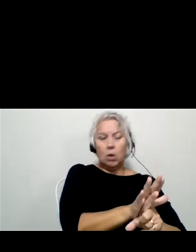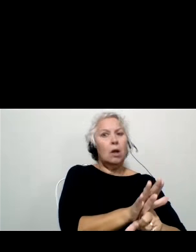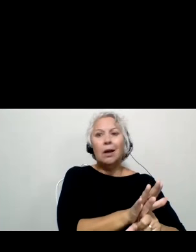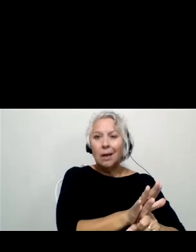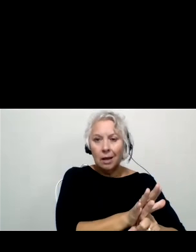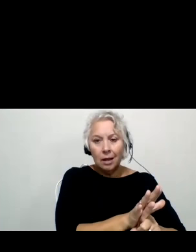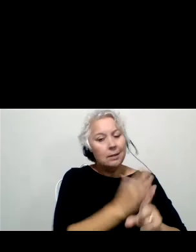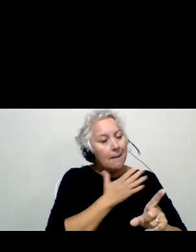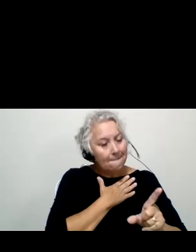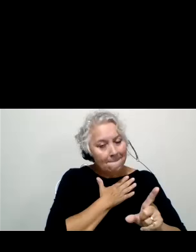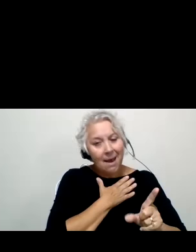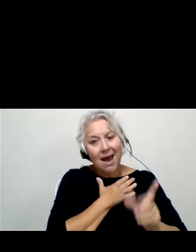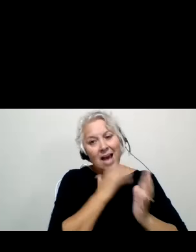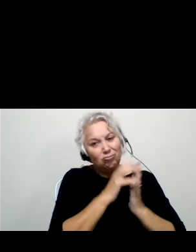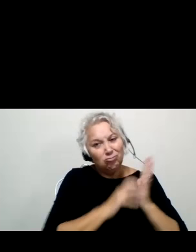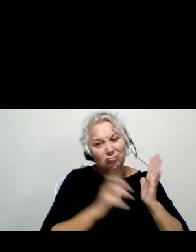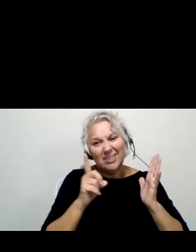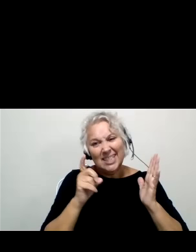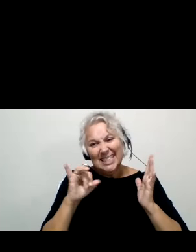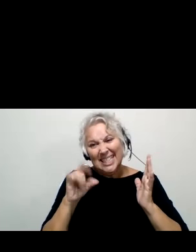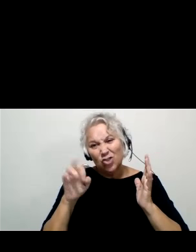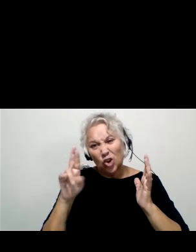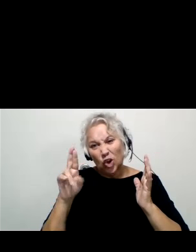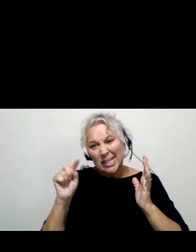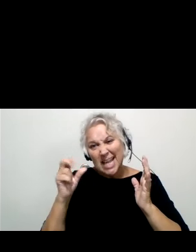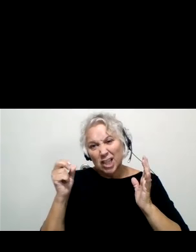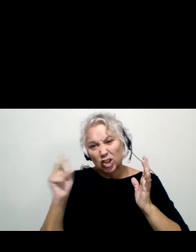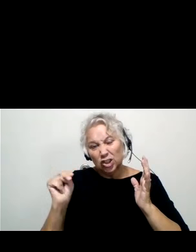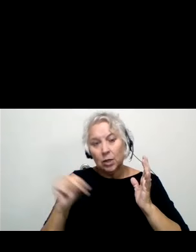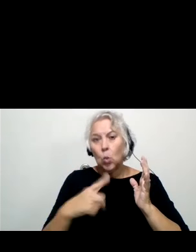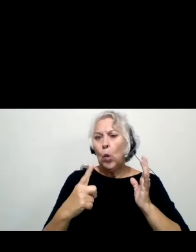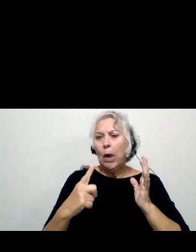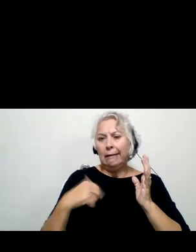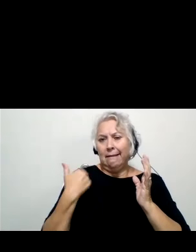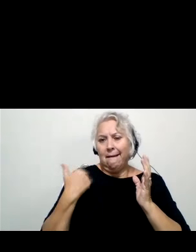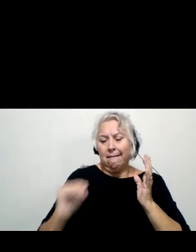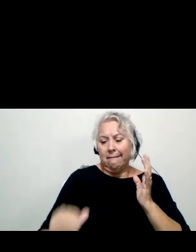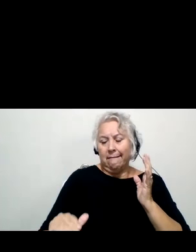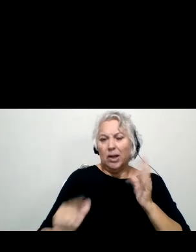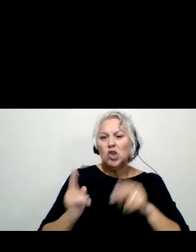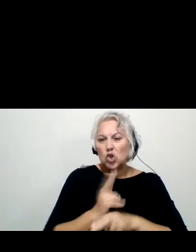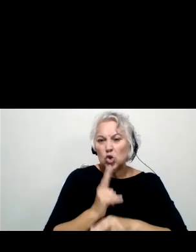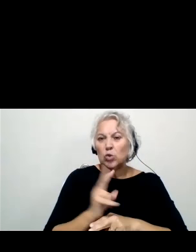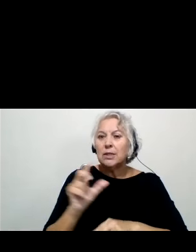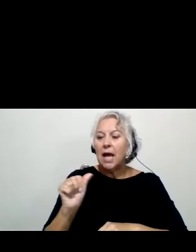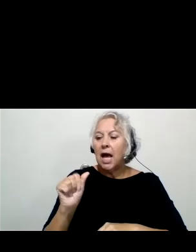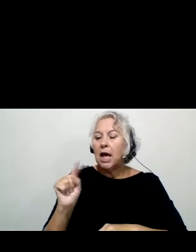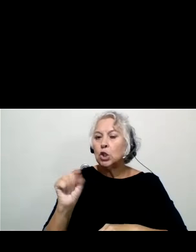my dissertation, I had one little one who used a Toby